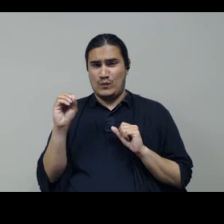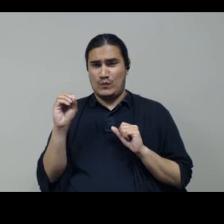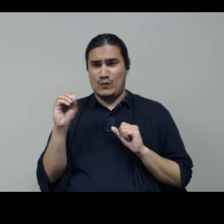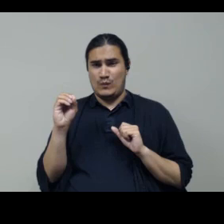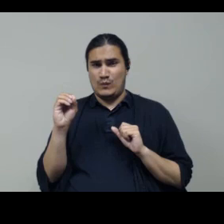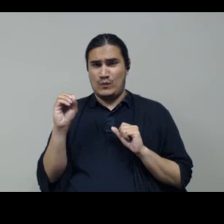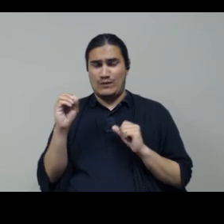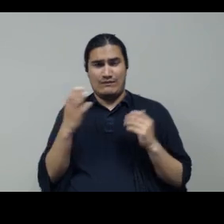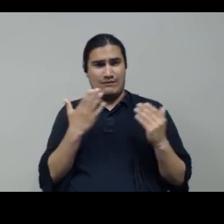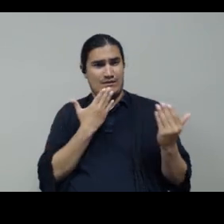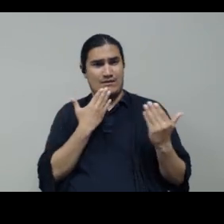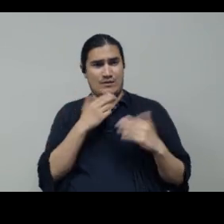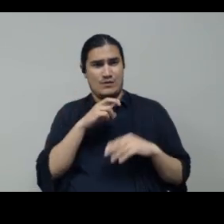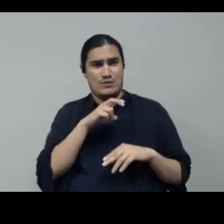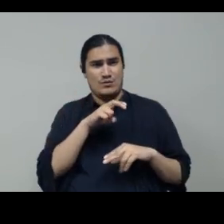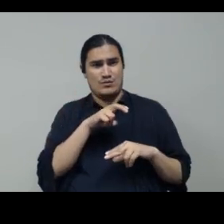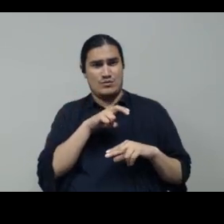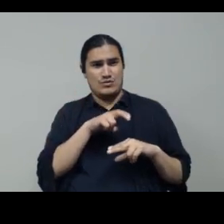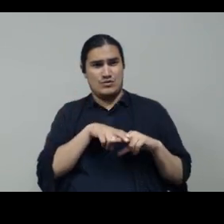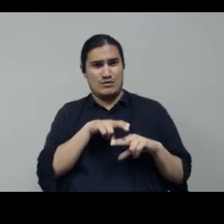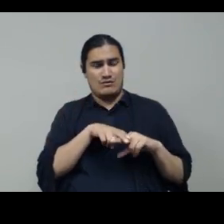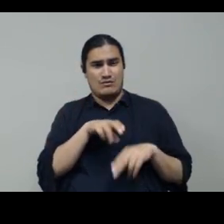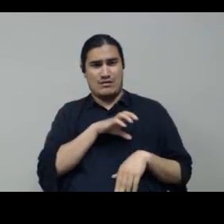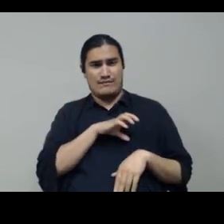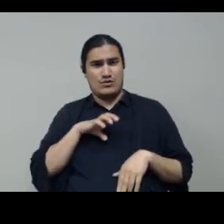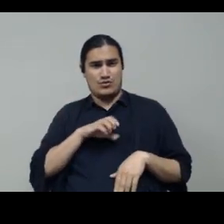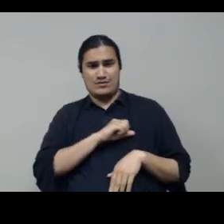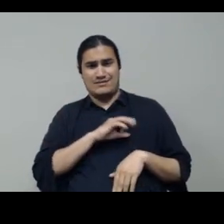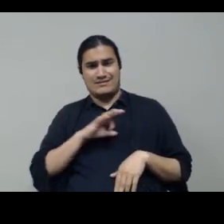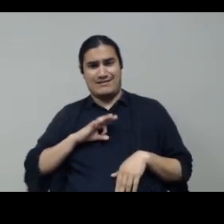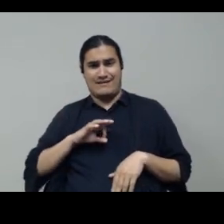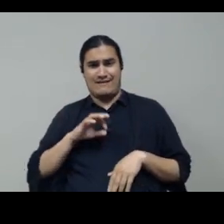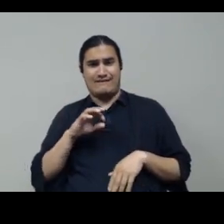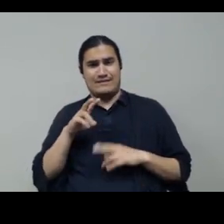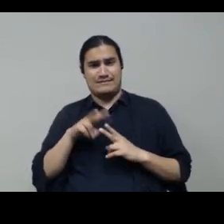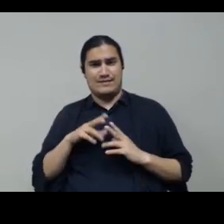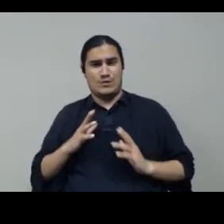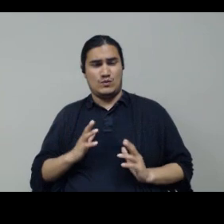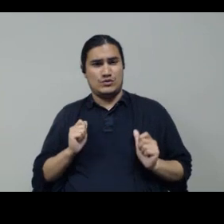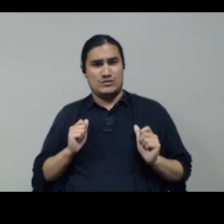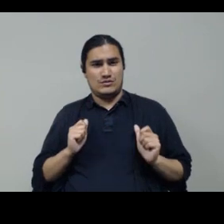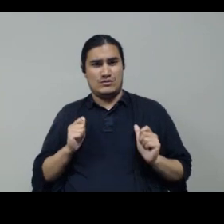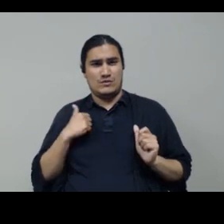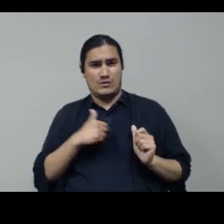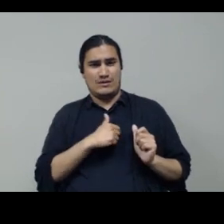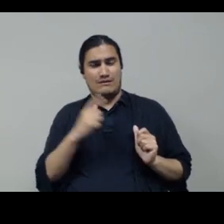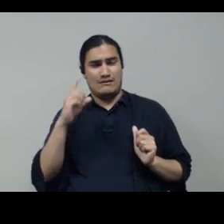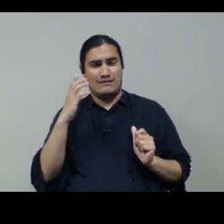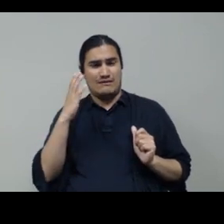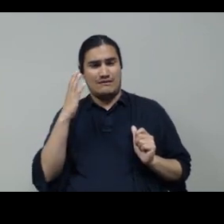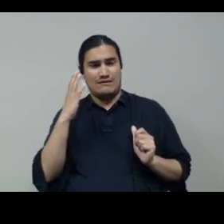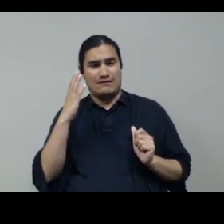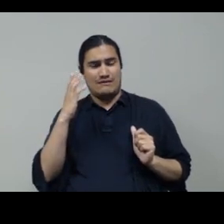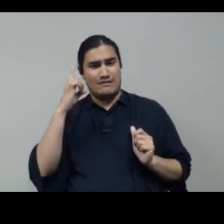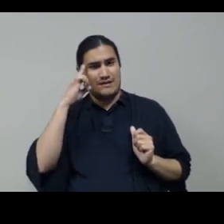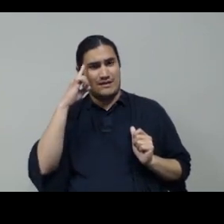Thank you, Chair Eager and Commissioners, staff, and stakeholders. We think as a commission,